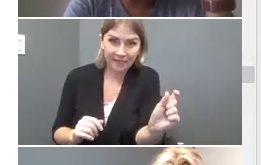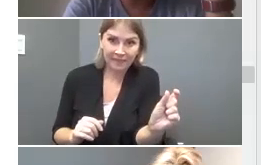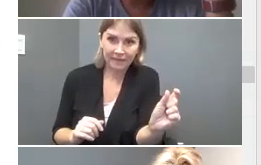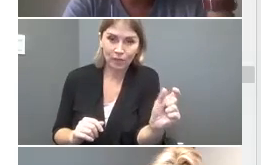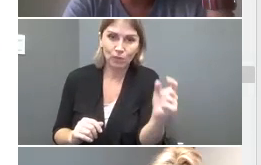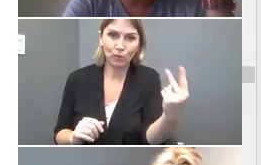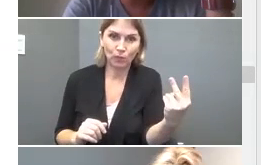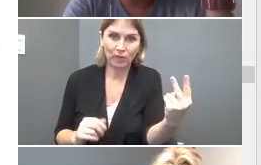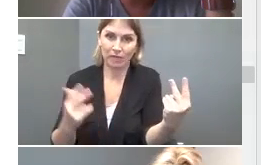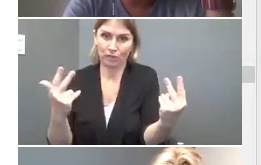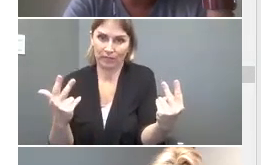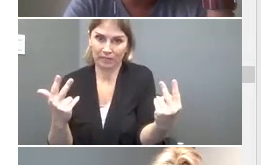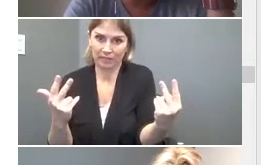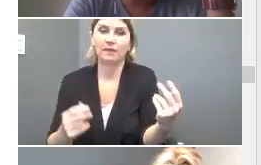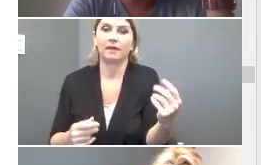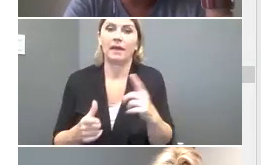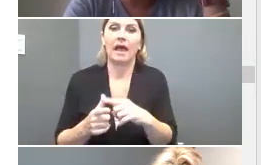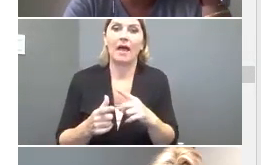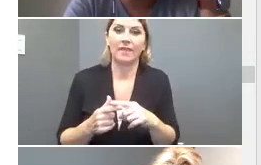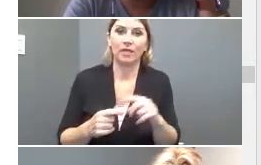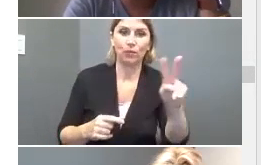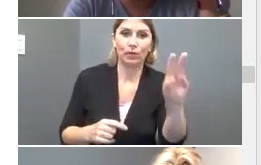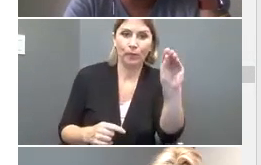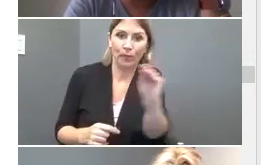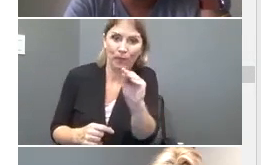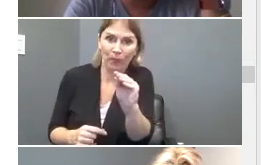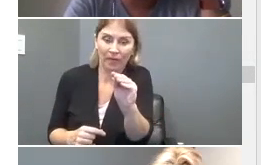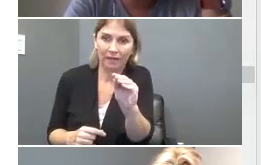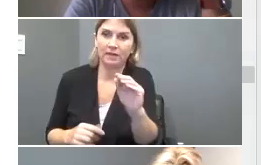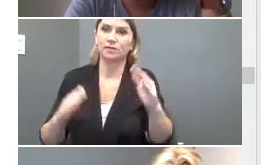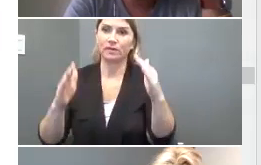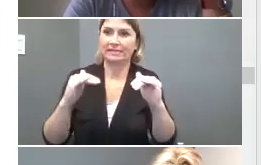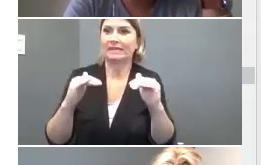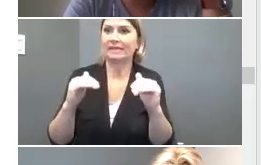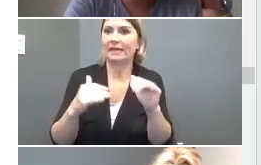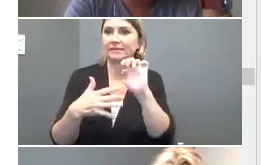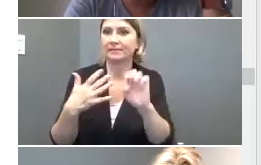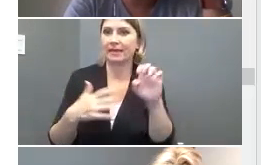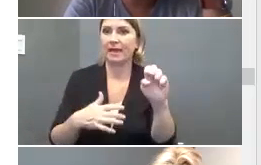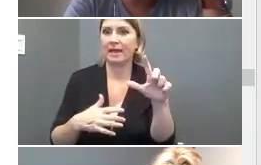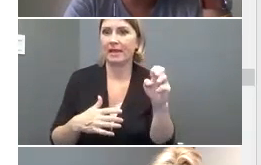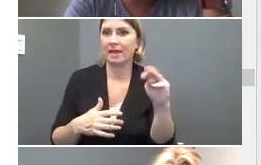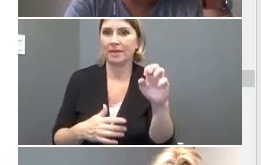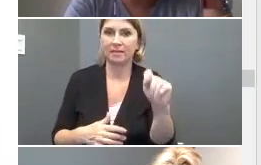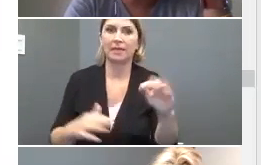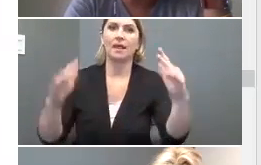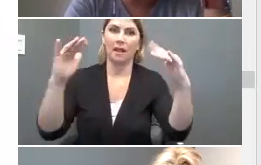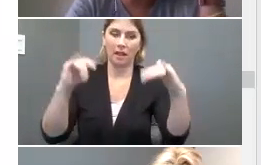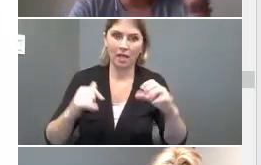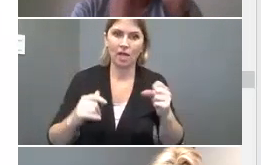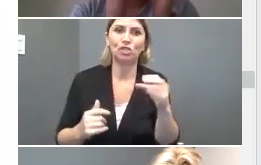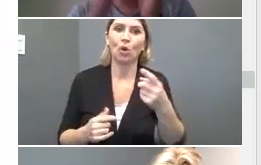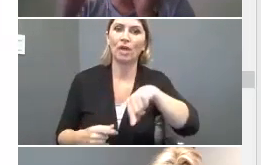and 3. Then essentially 2 goes there as the next element there. Then we are comparing. So as